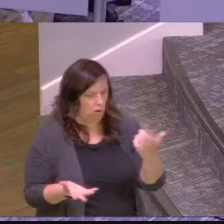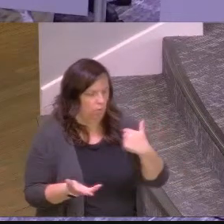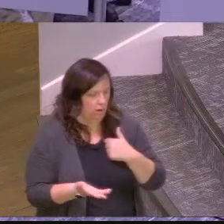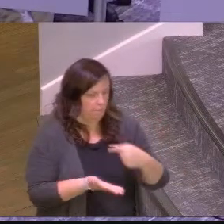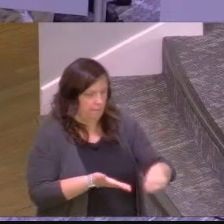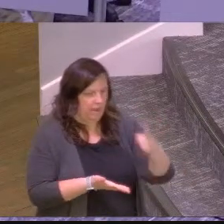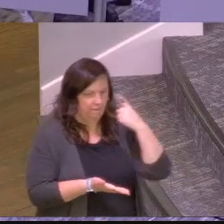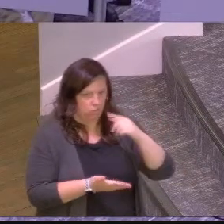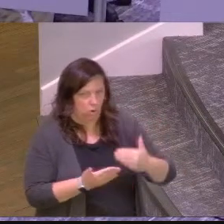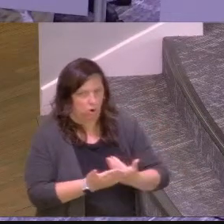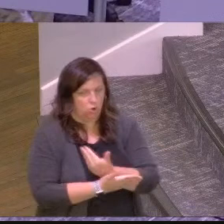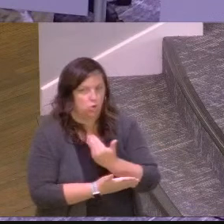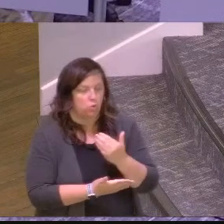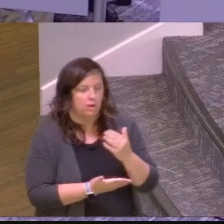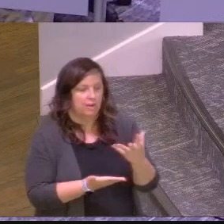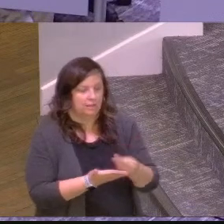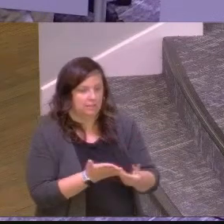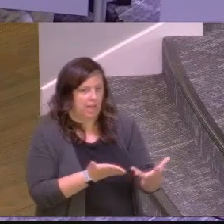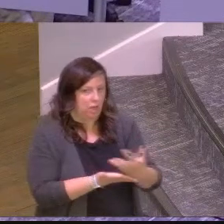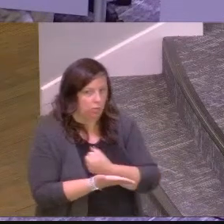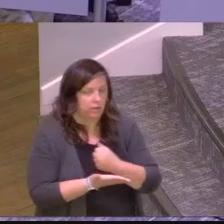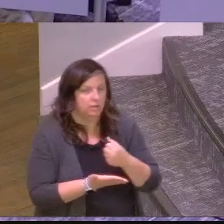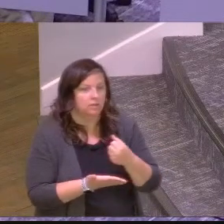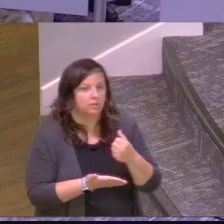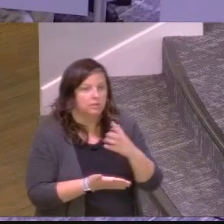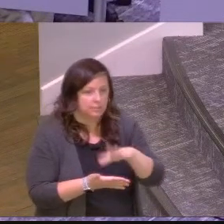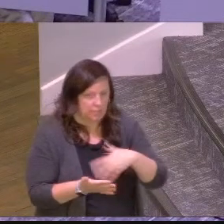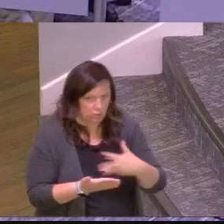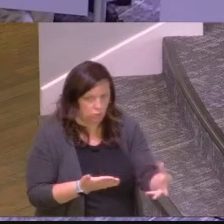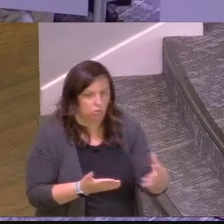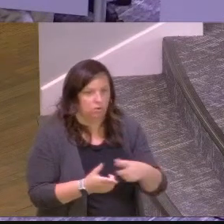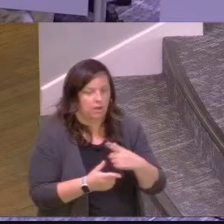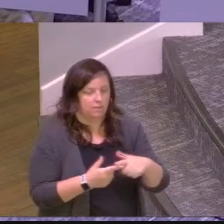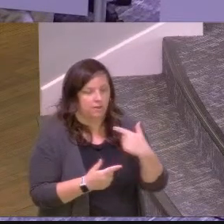3%. Okay, so that